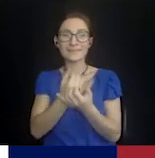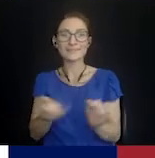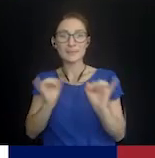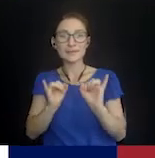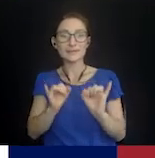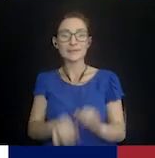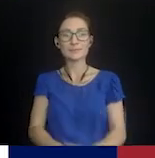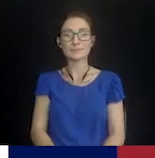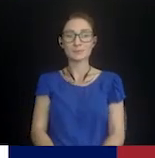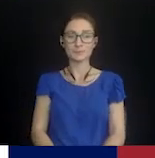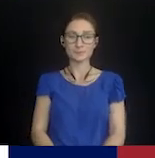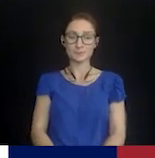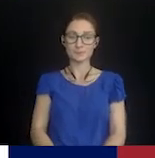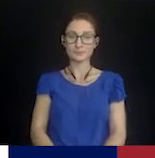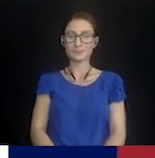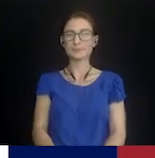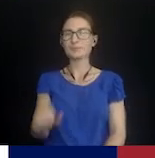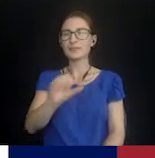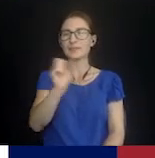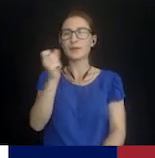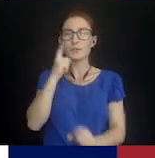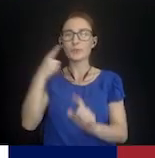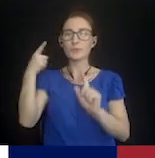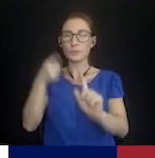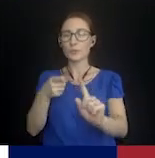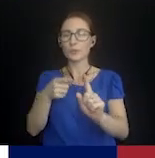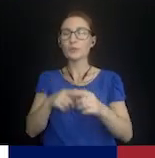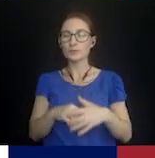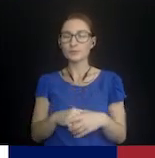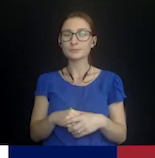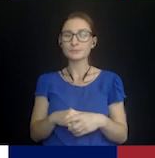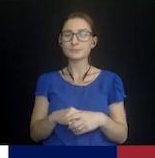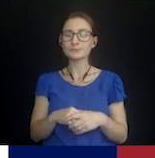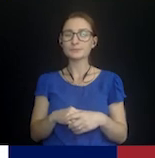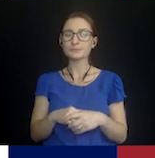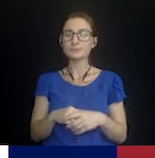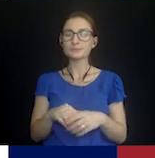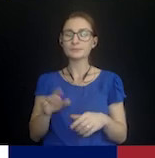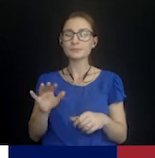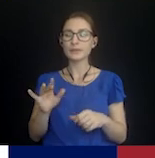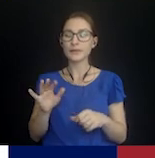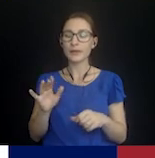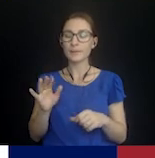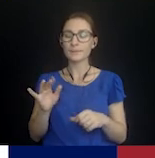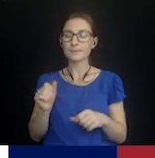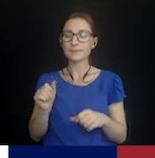independently. And one of the other things that we want to work on and hope to develop is